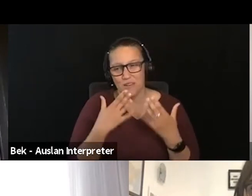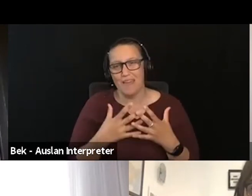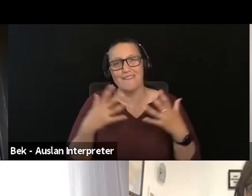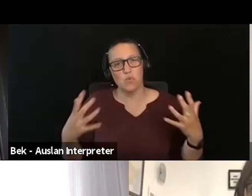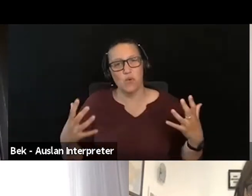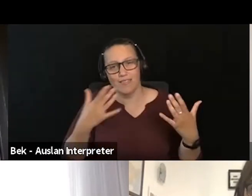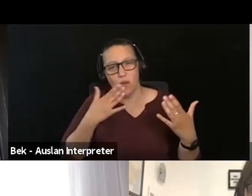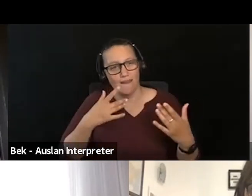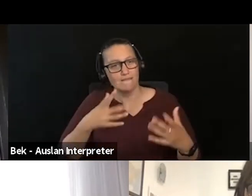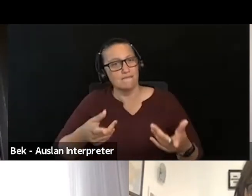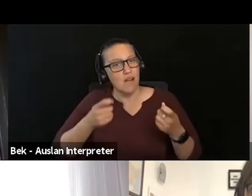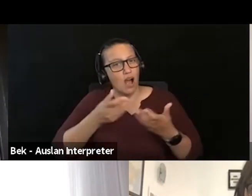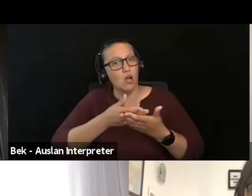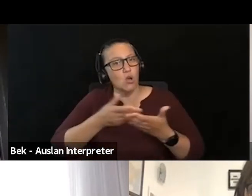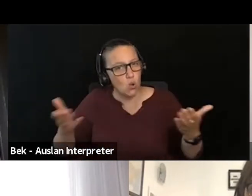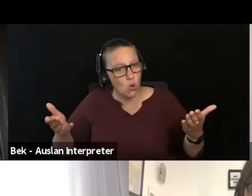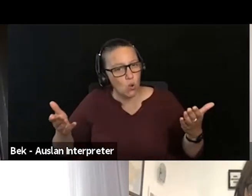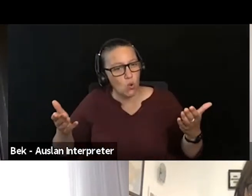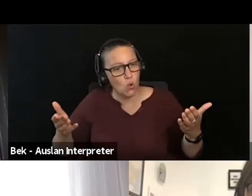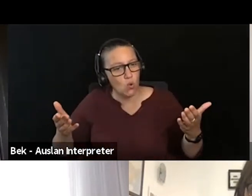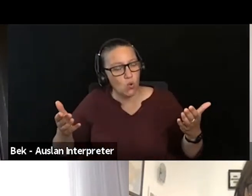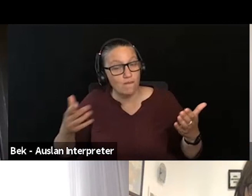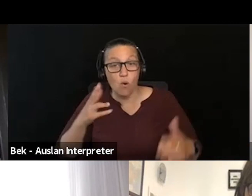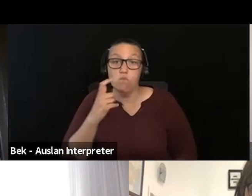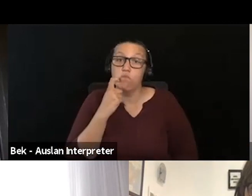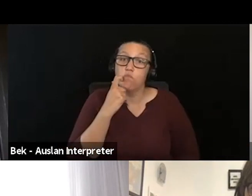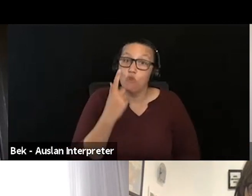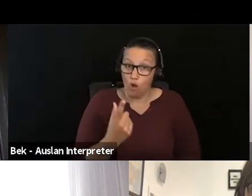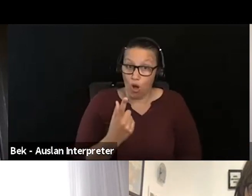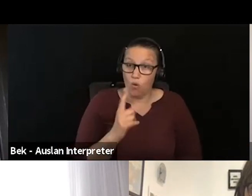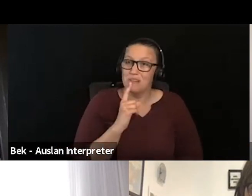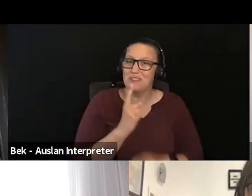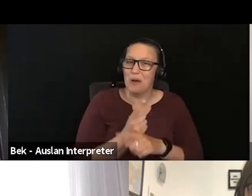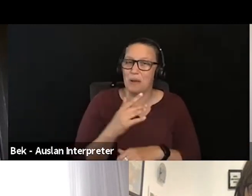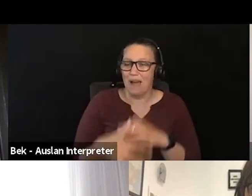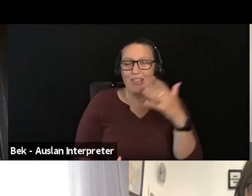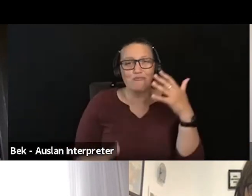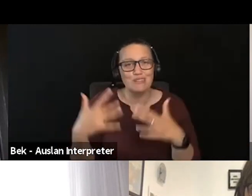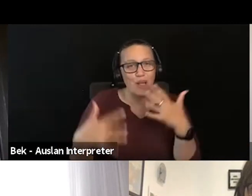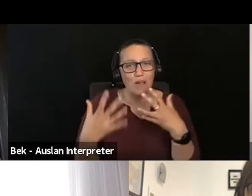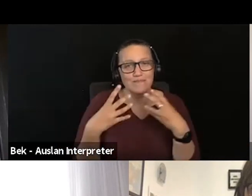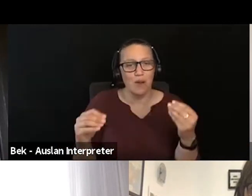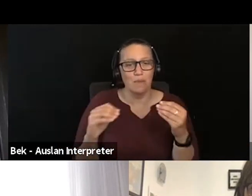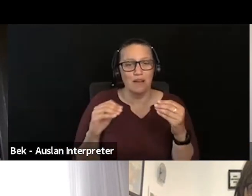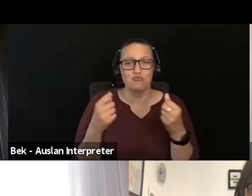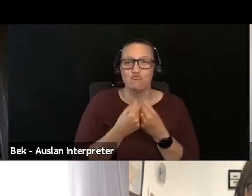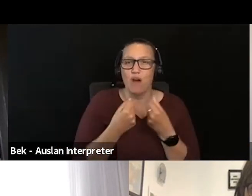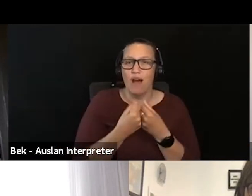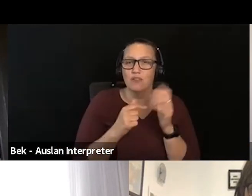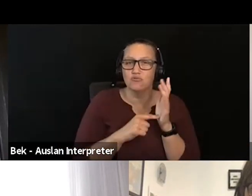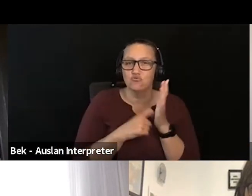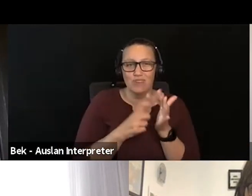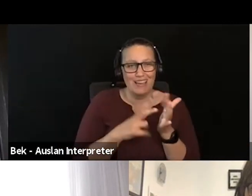and invite people for the meeting tomorrow, where we will be talking about the results from drug trends and looking at